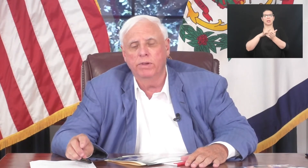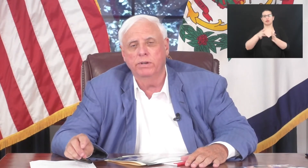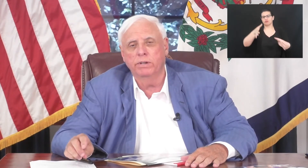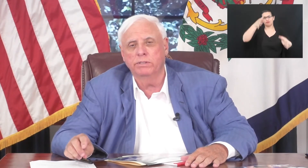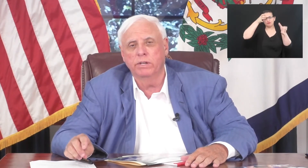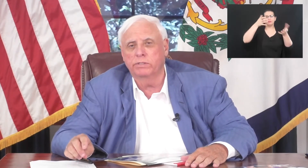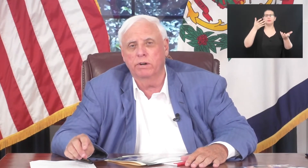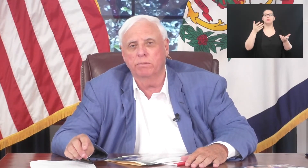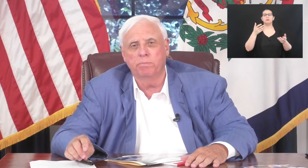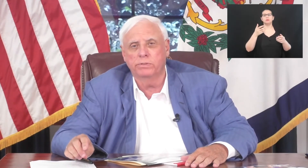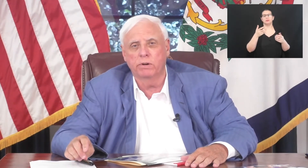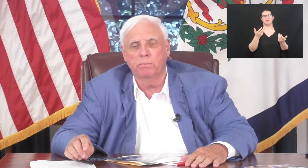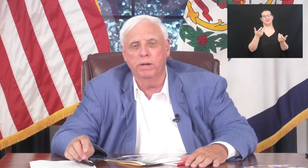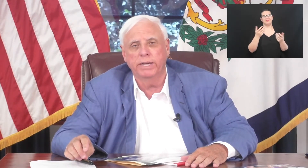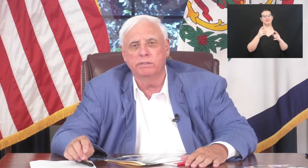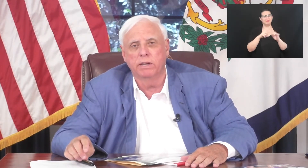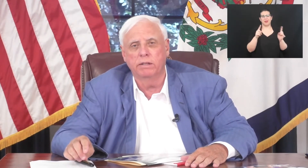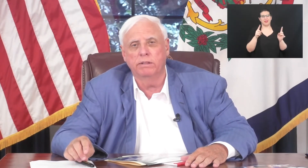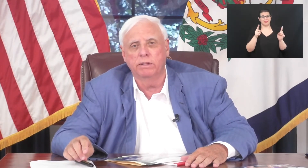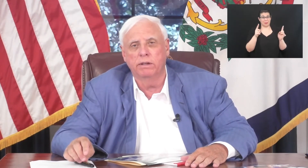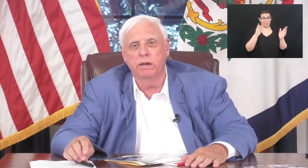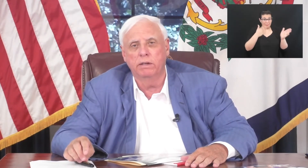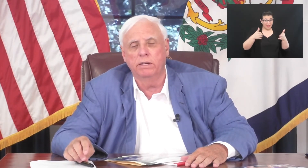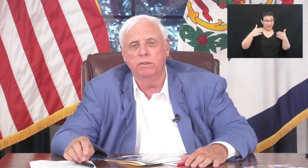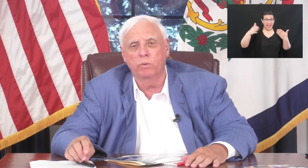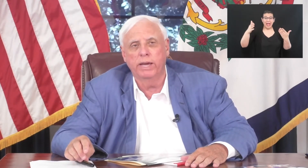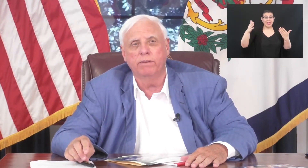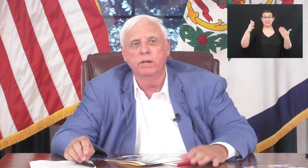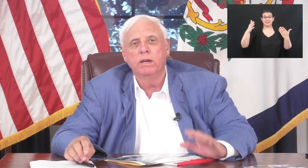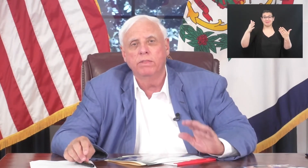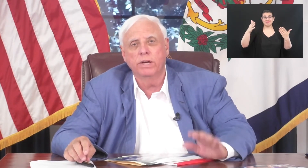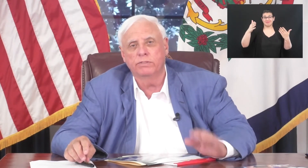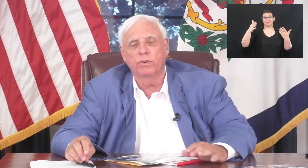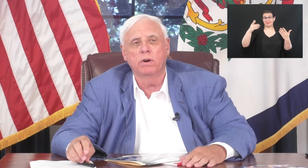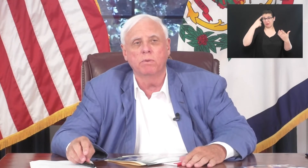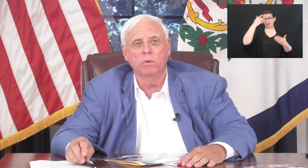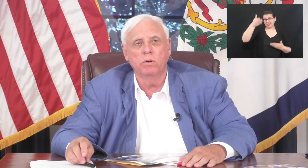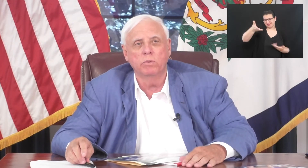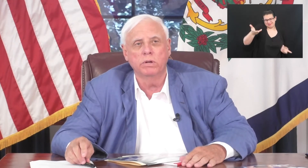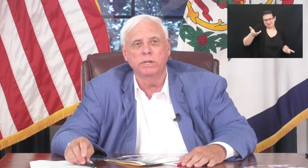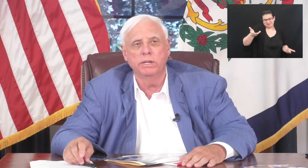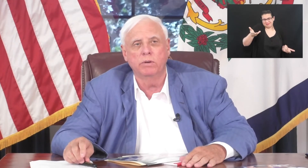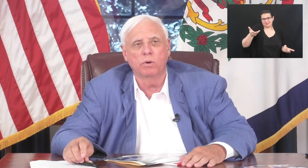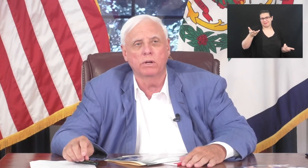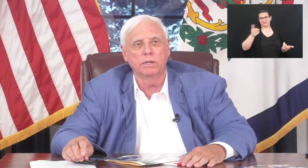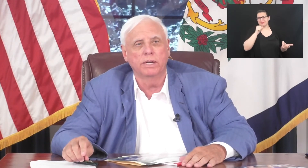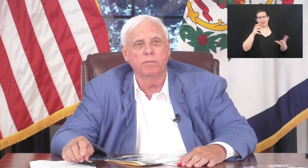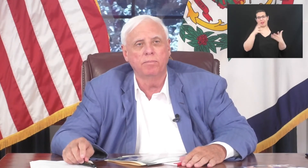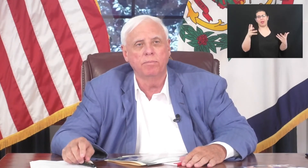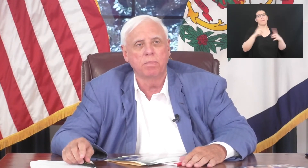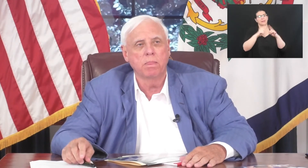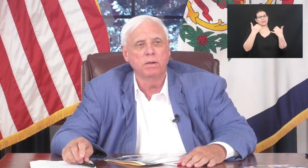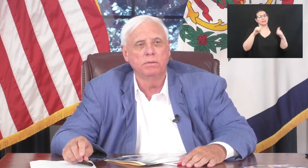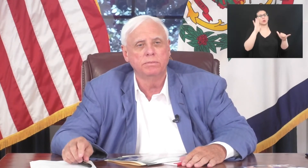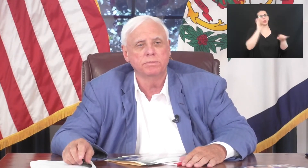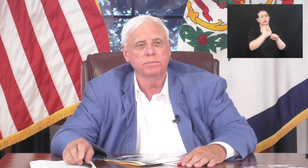know, there's no certain plans other than you know, that we have thus far. But we'll continue to work on that.